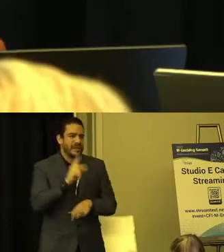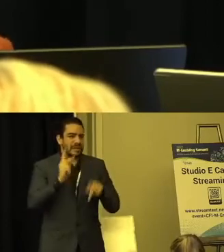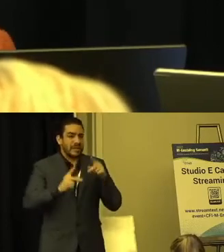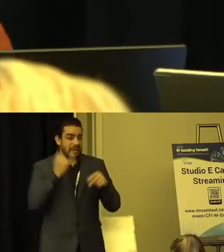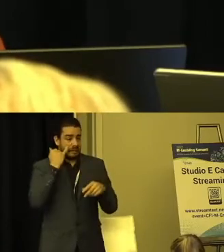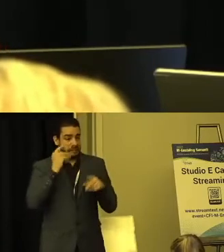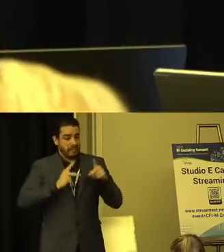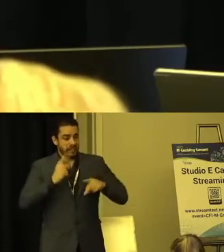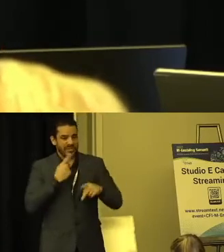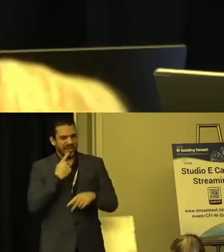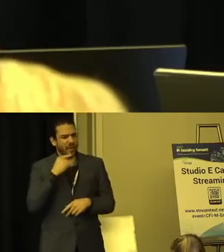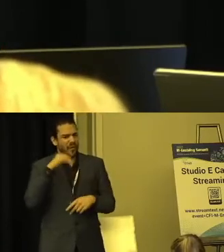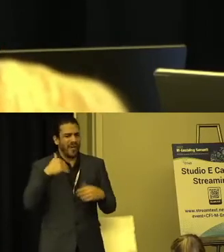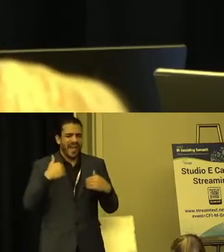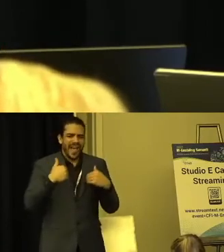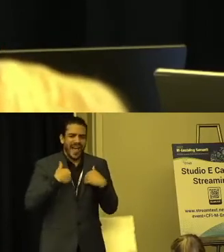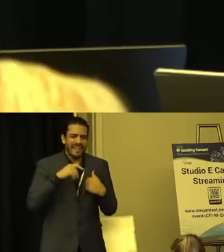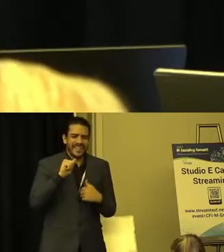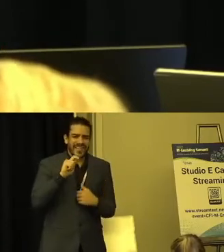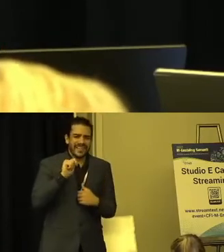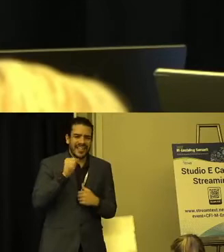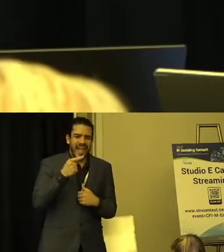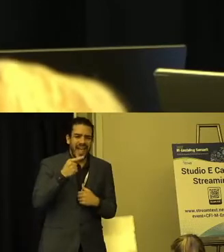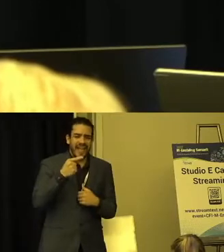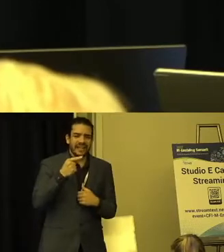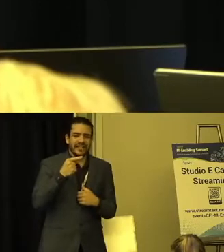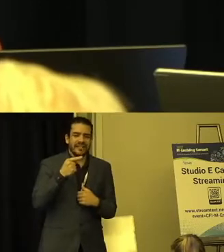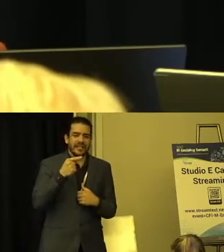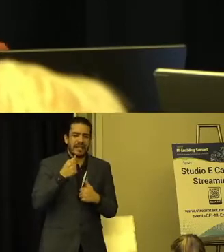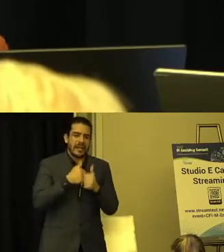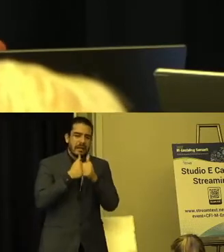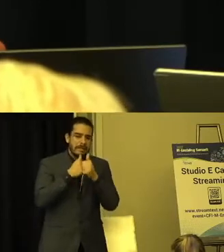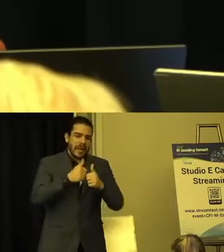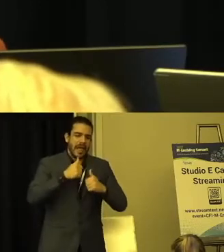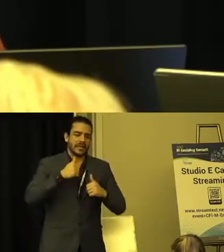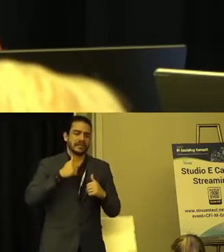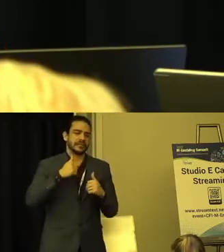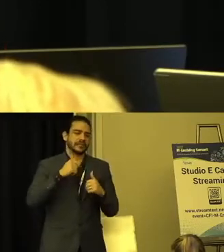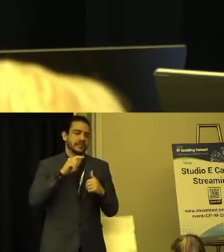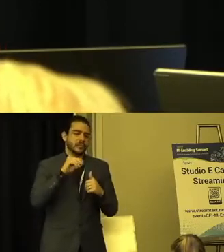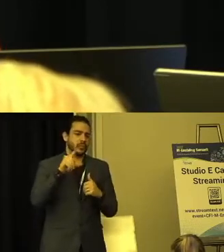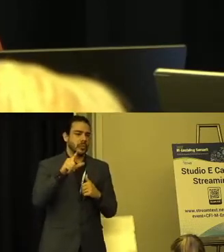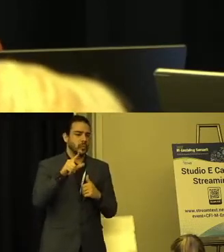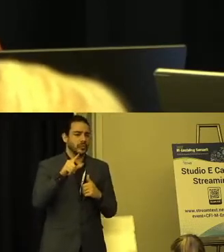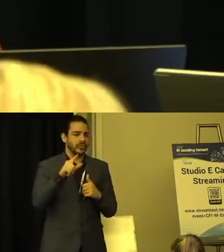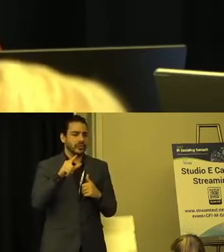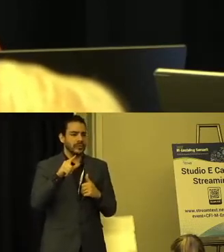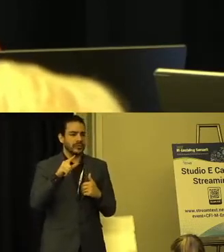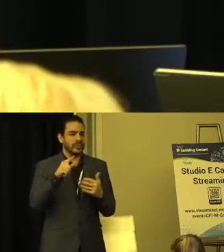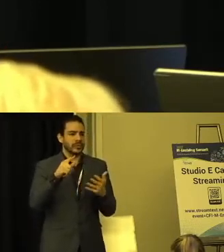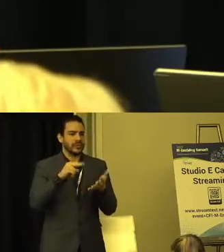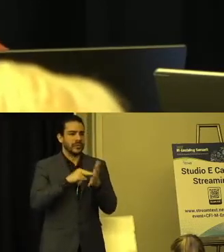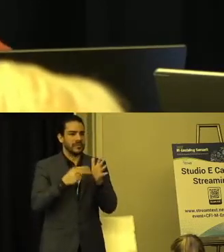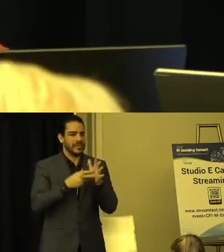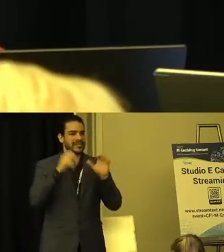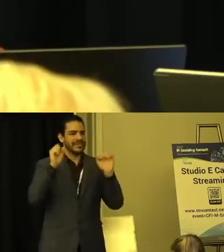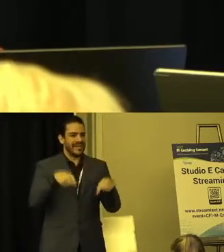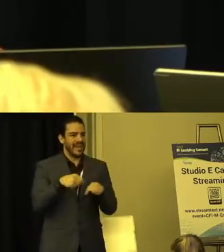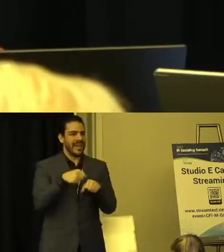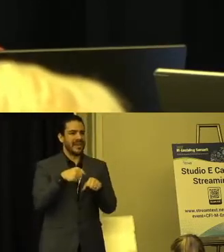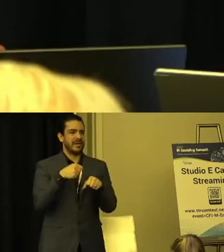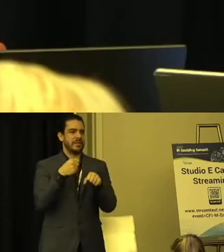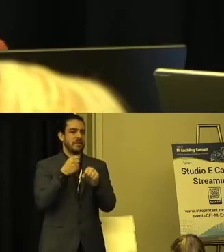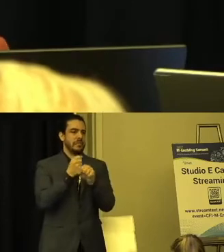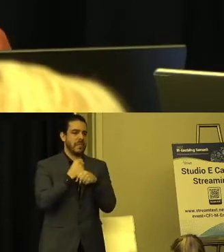hey, I have an ATAG compliant tool, buy my tool, you'll be able to more efficiently create